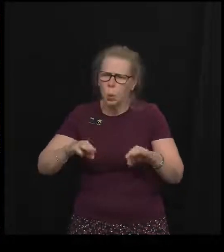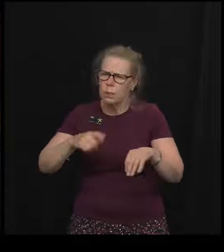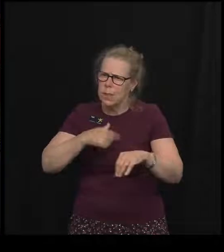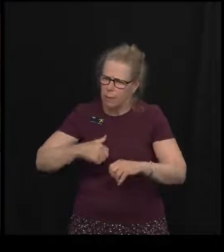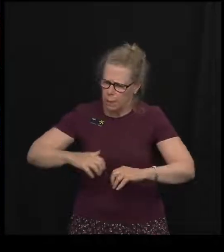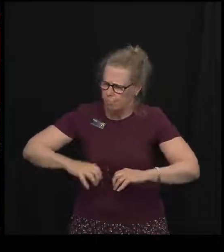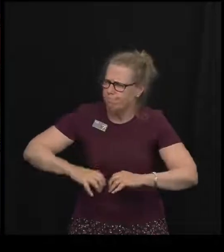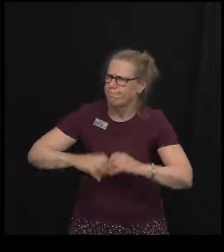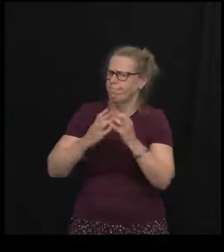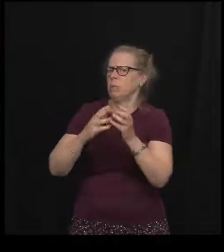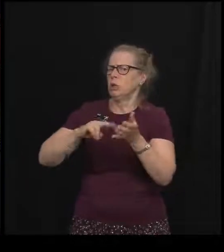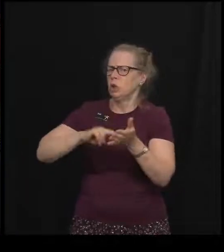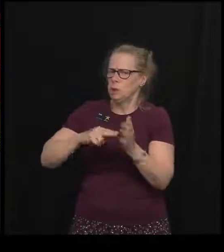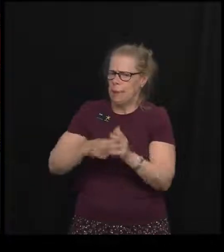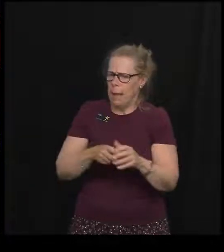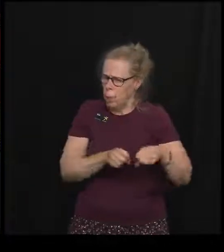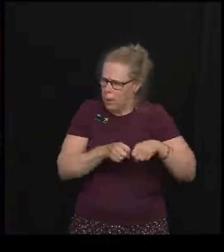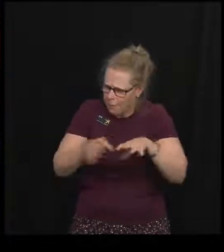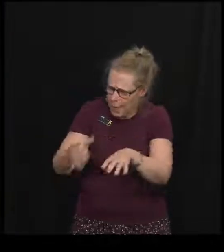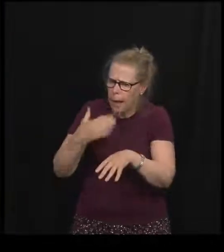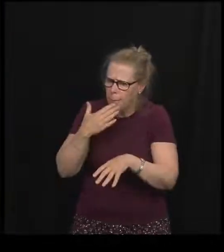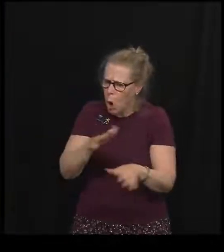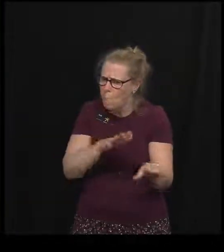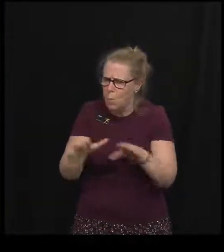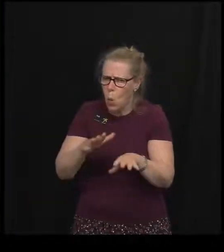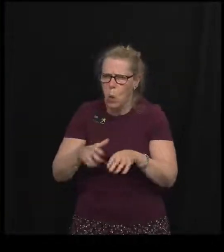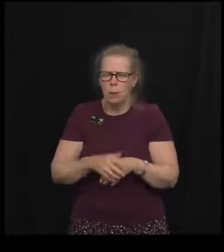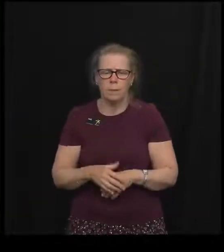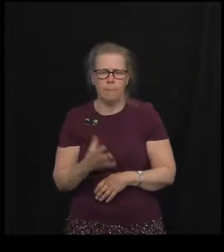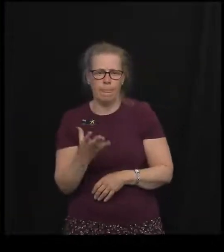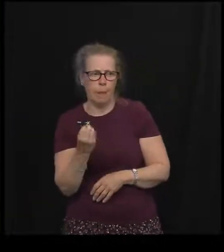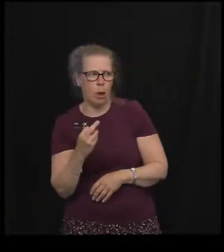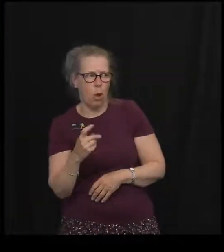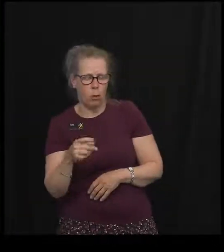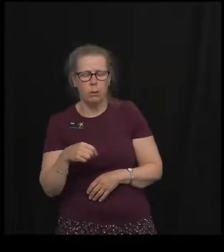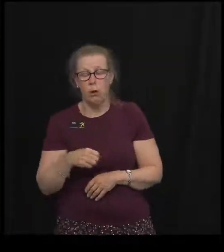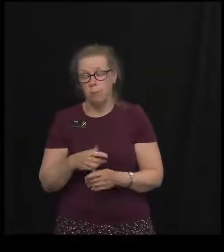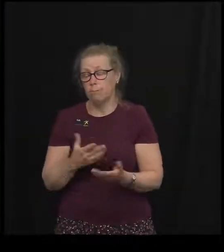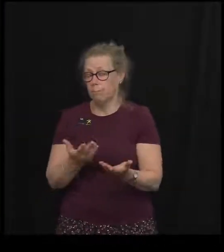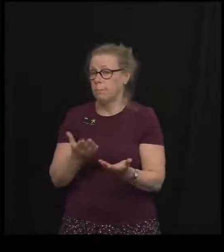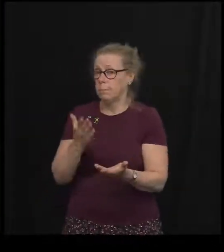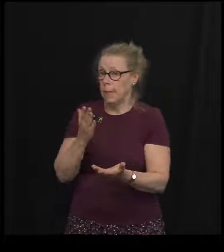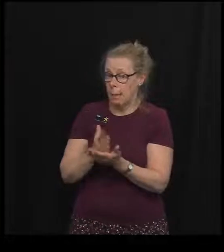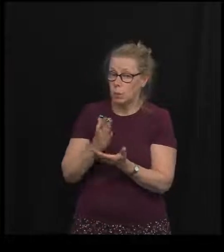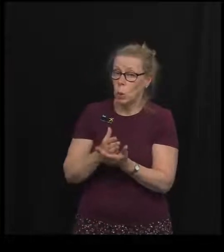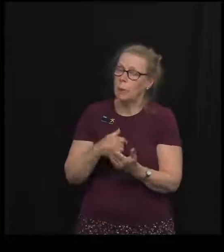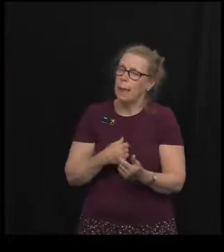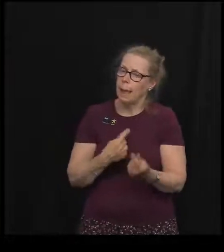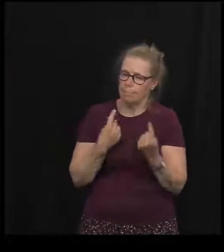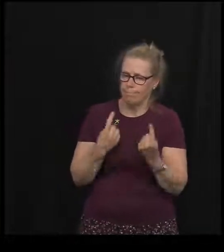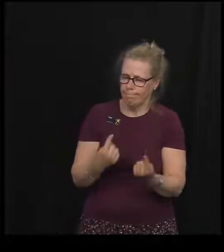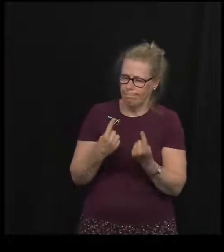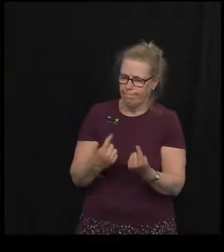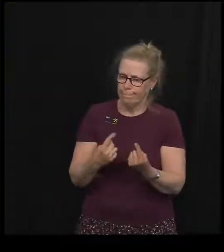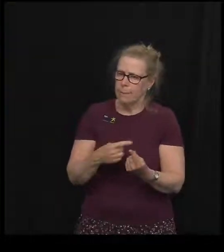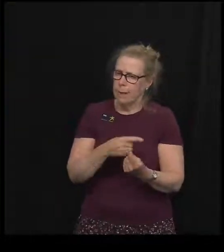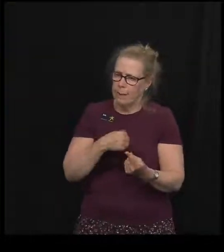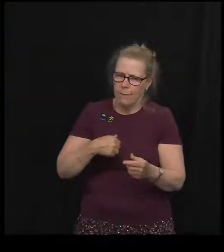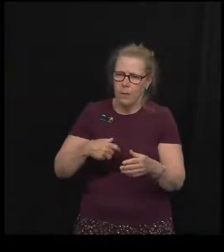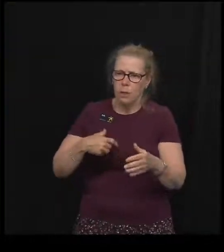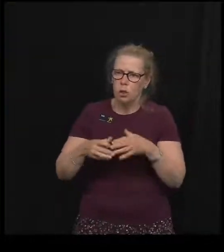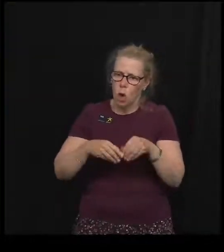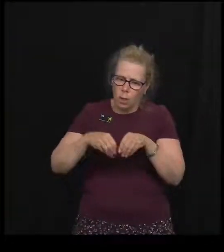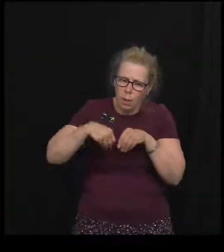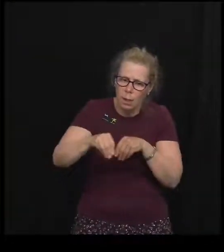deliver... Take a first stab at it. Absolutely. And that's the amazing thing about making these investments. You asked about the